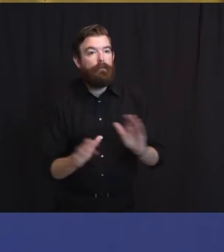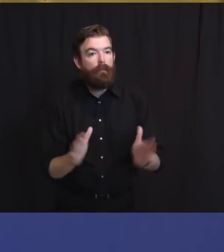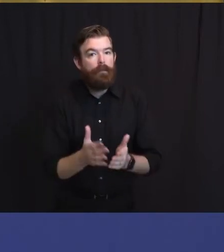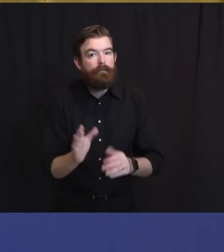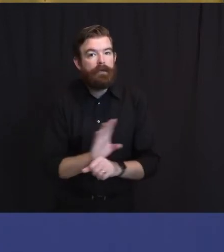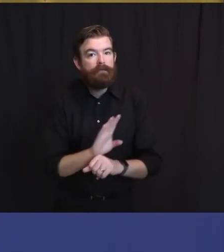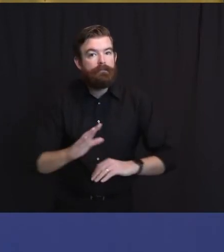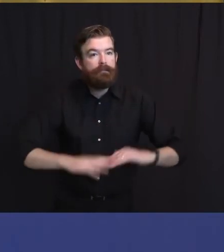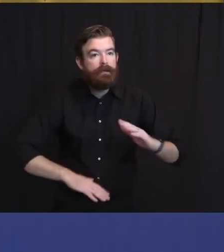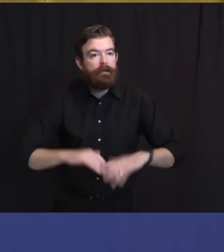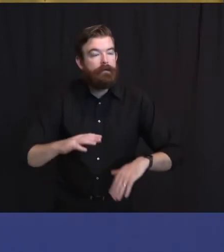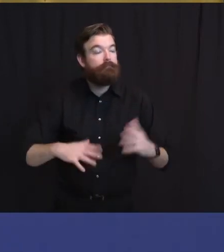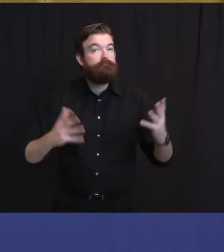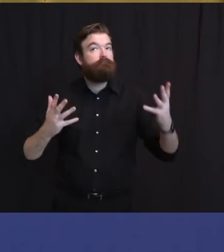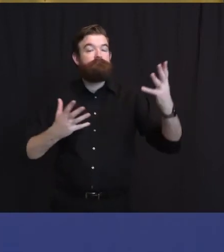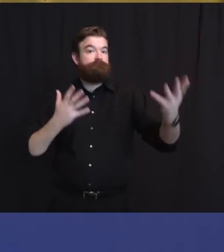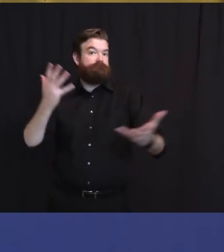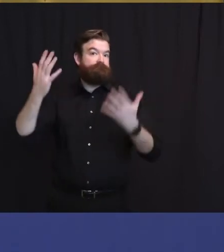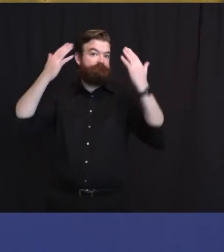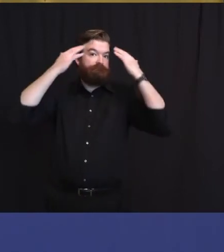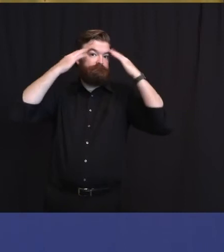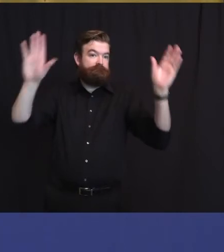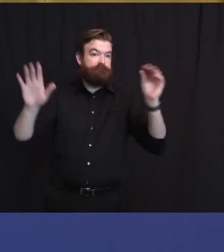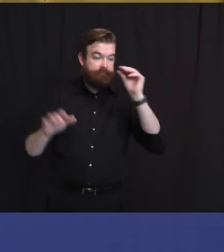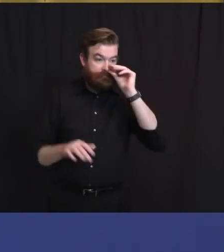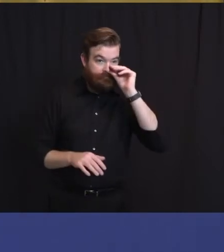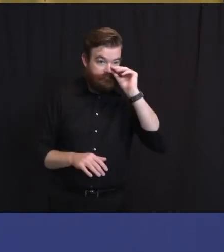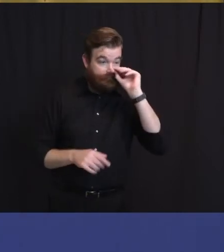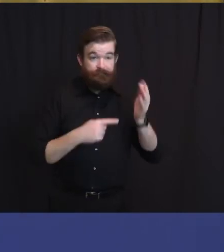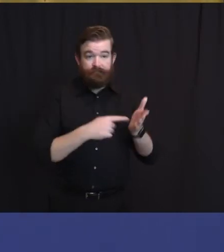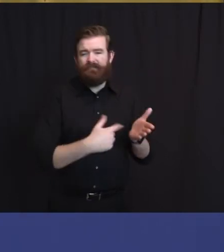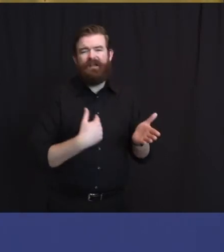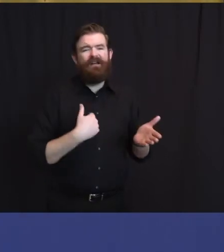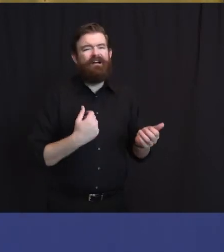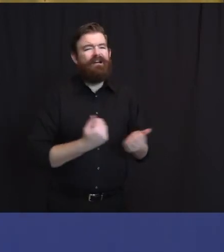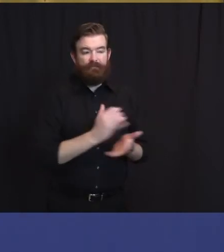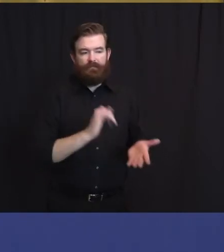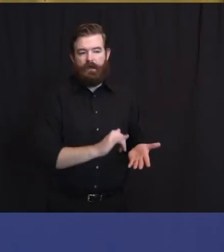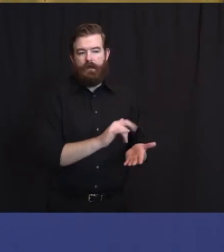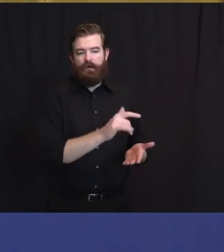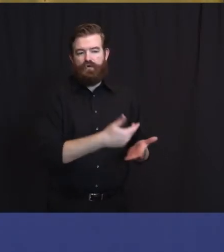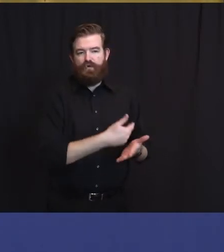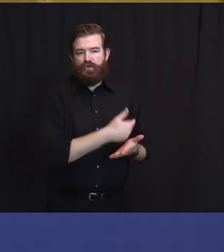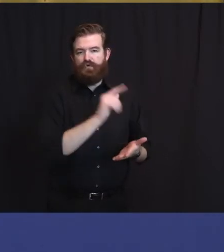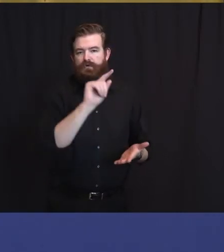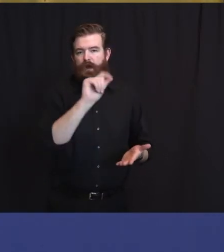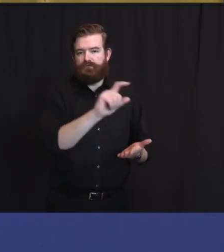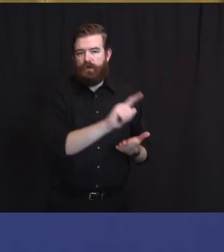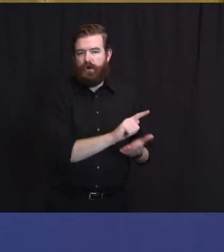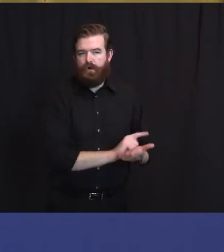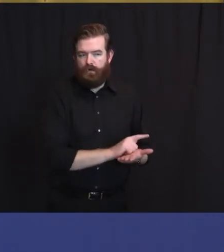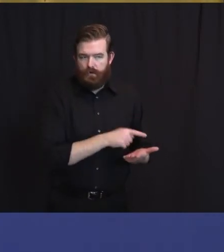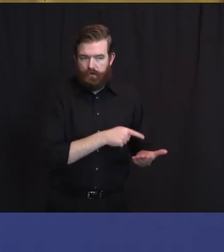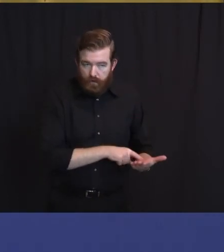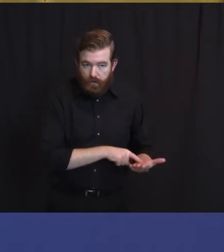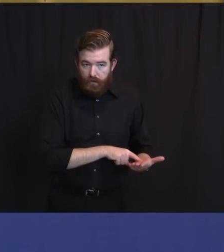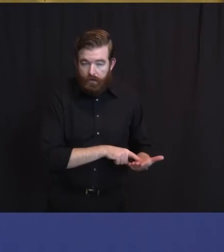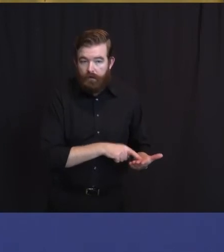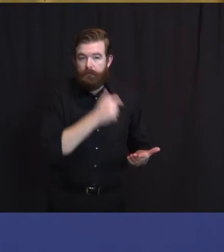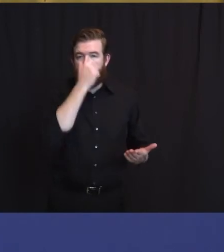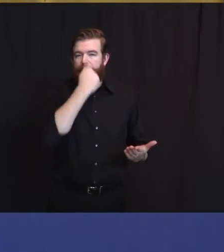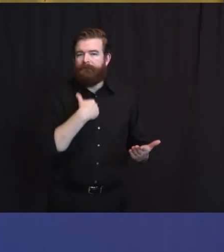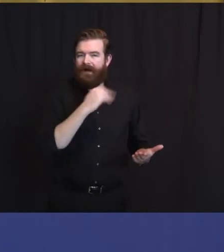in this bill. Literally everything. Everything. Not most everything, everything. Caps, Inspector